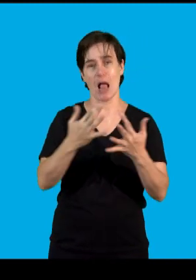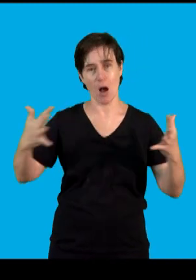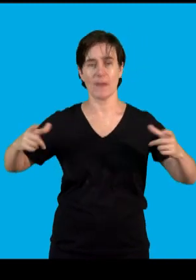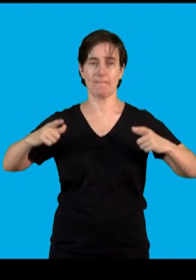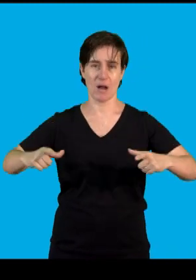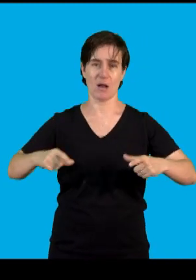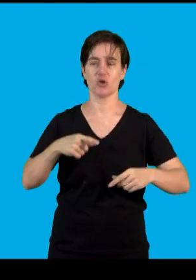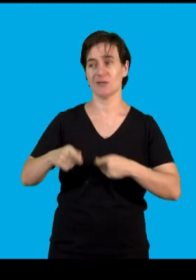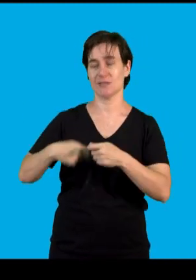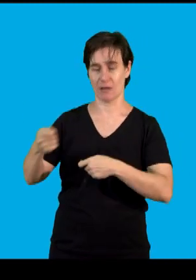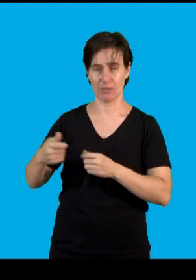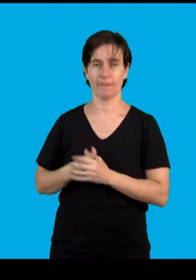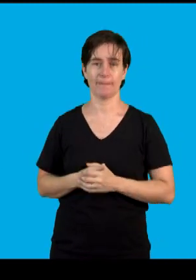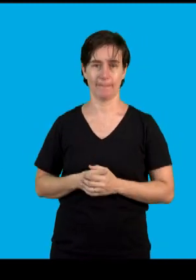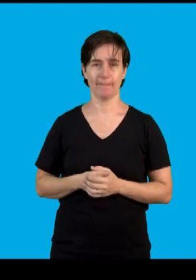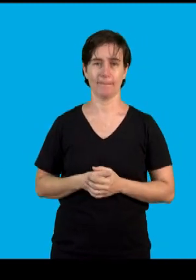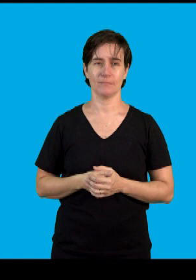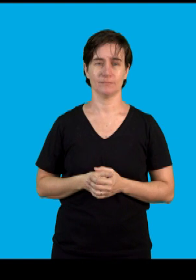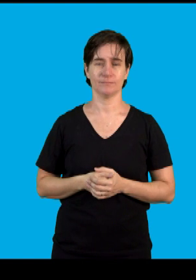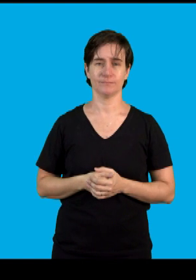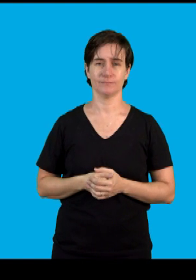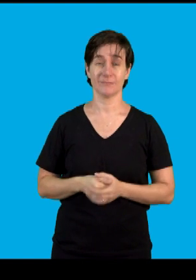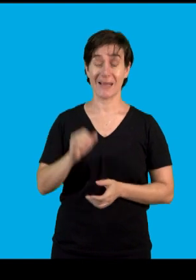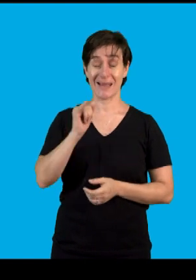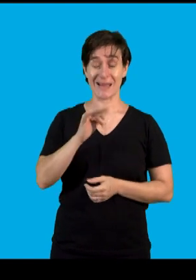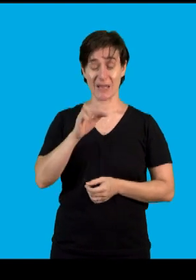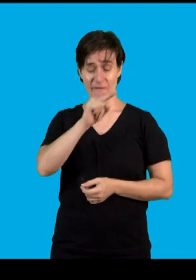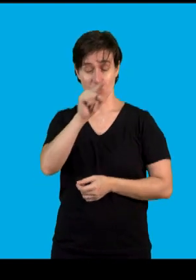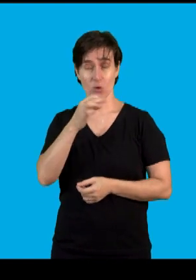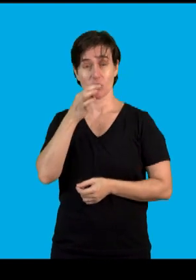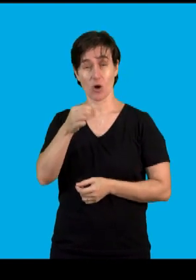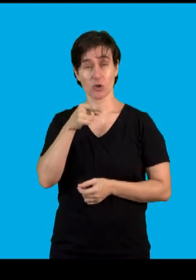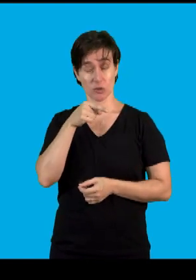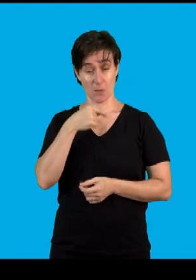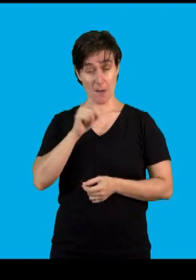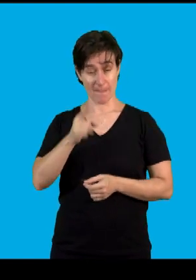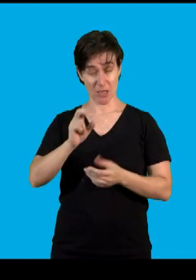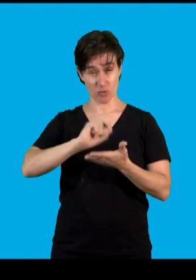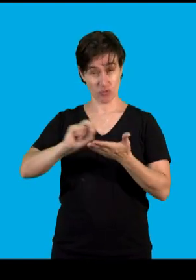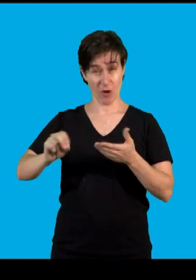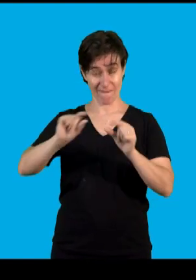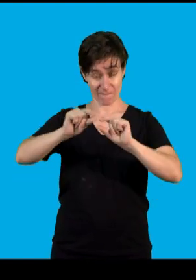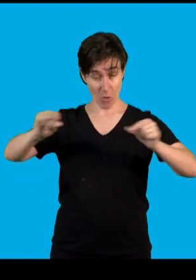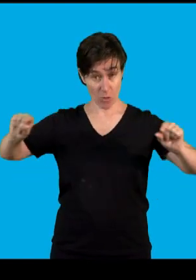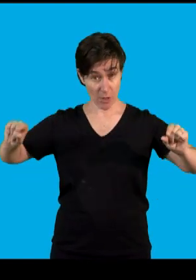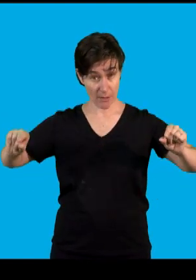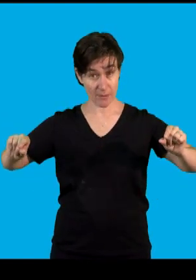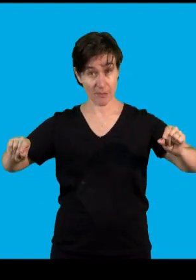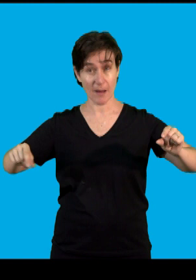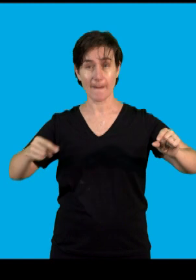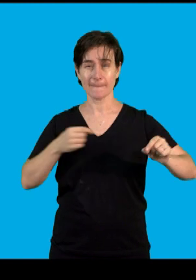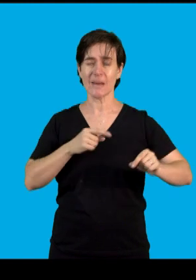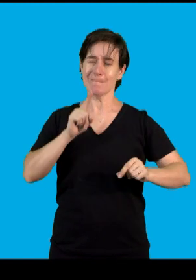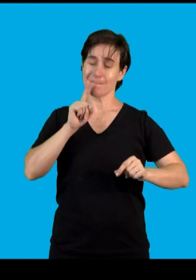of pies. Remember now that we're busy with this, if they ask you to write a formula, always use